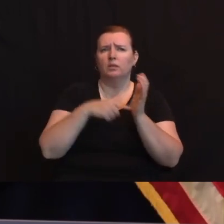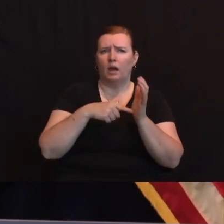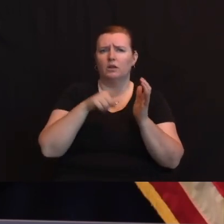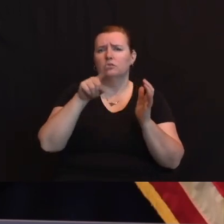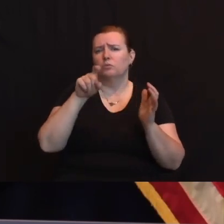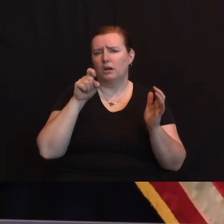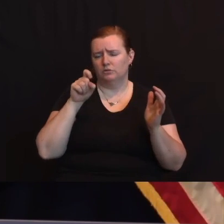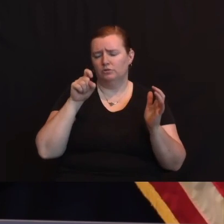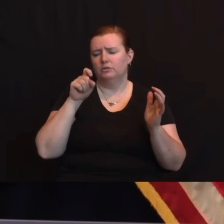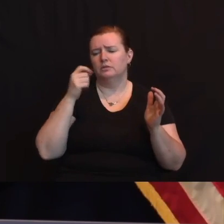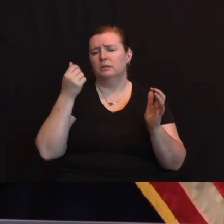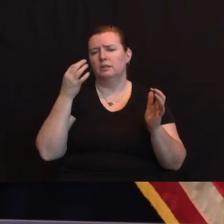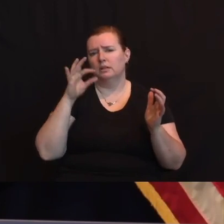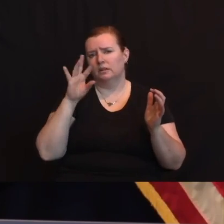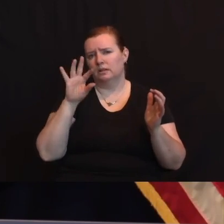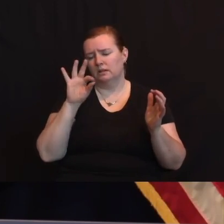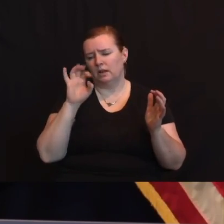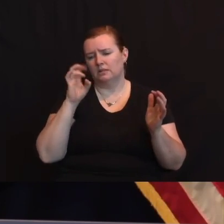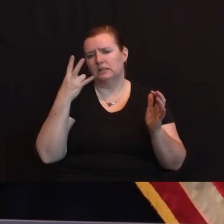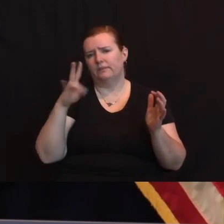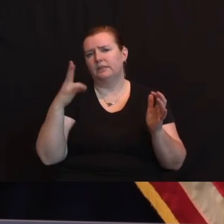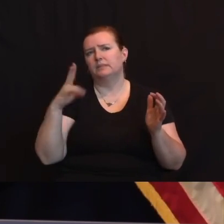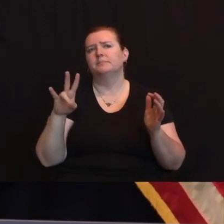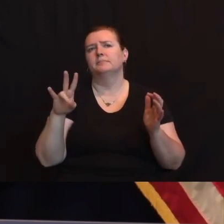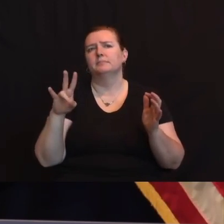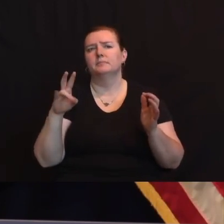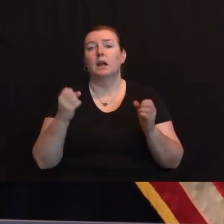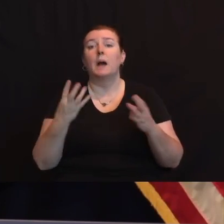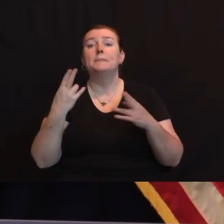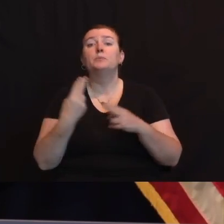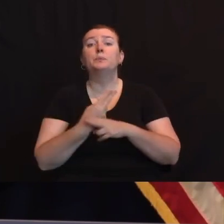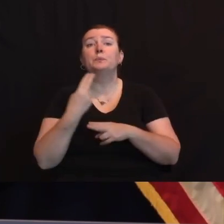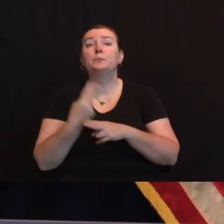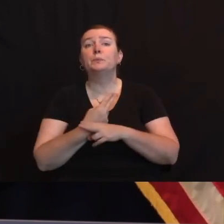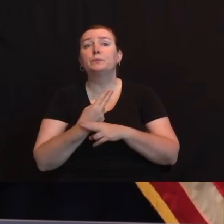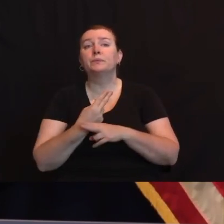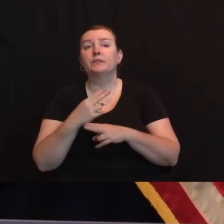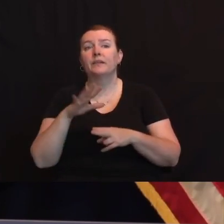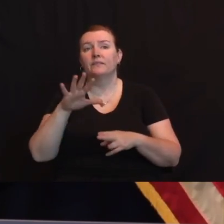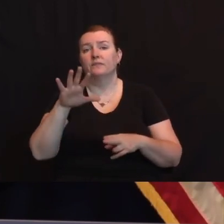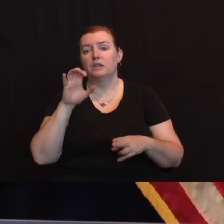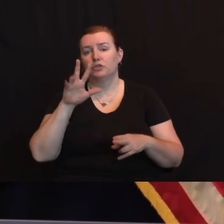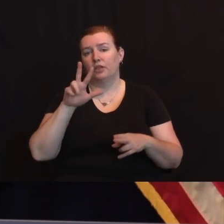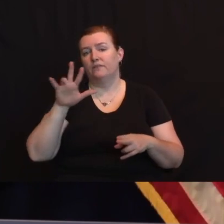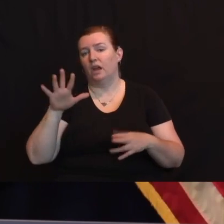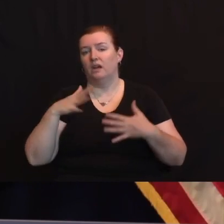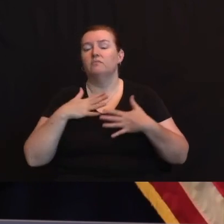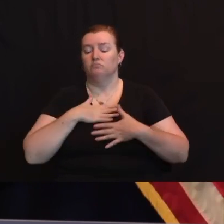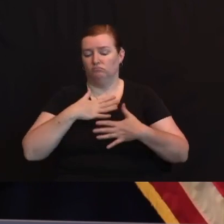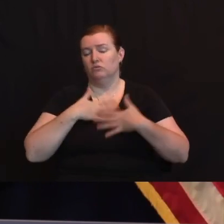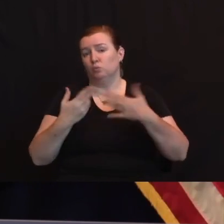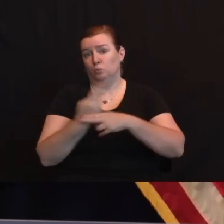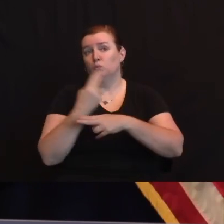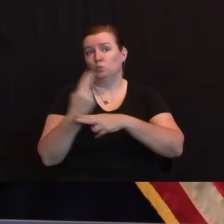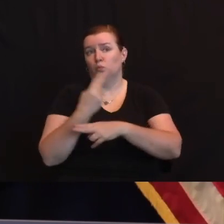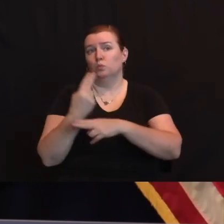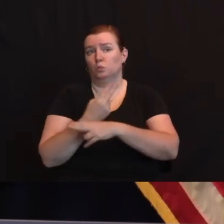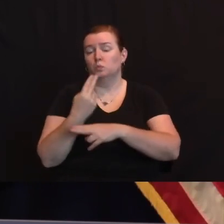1,917. And in use right now, totally, are 535. So